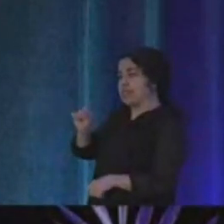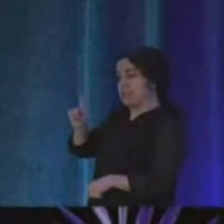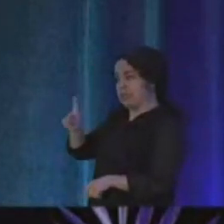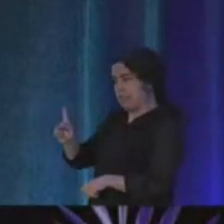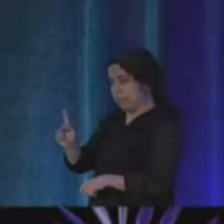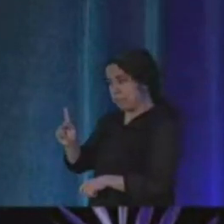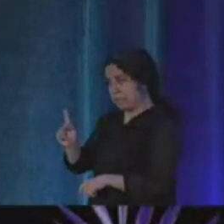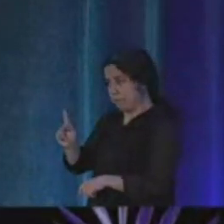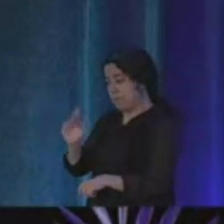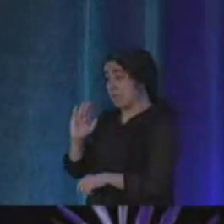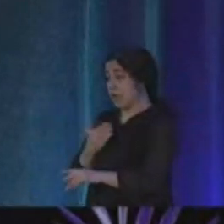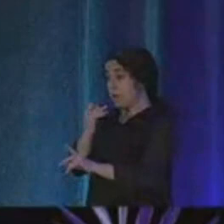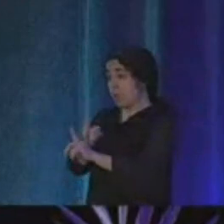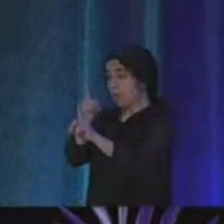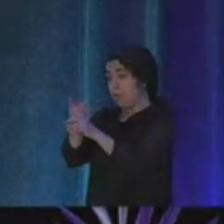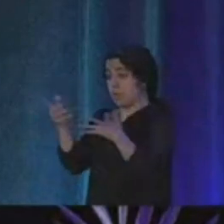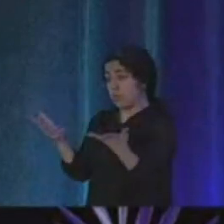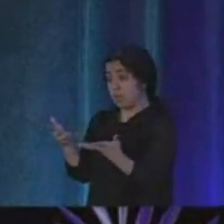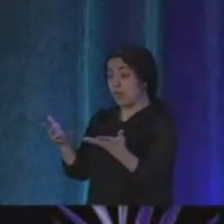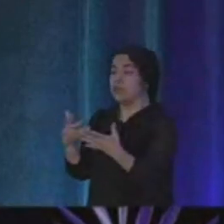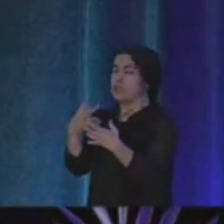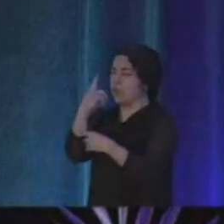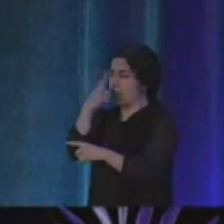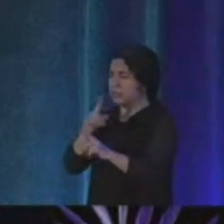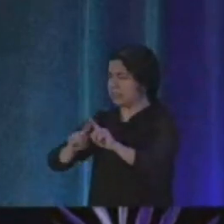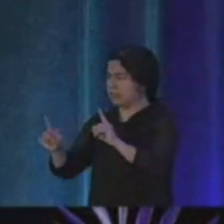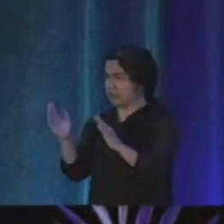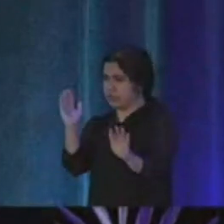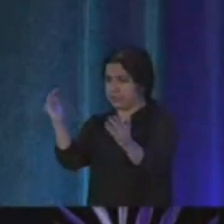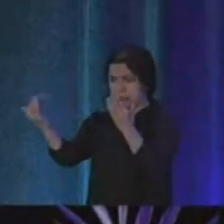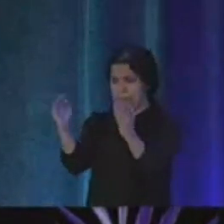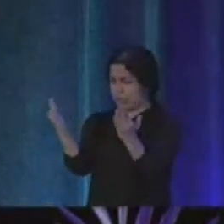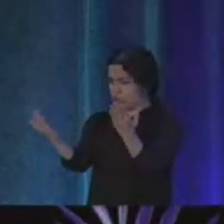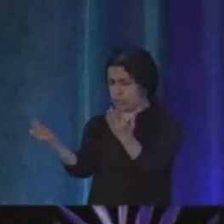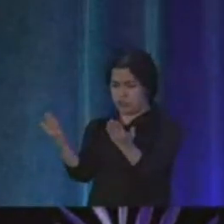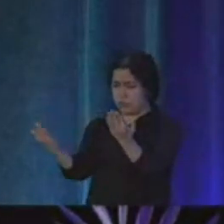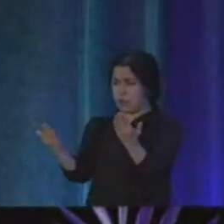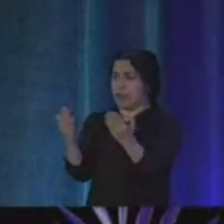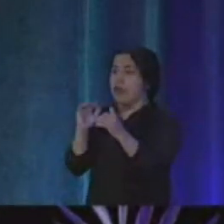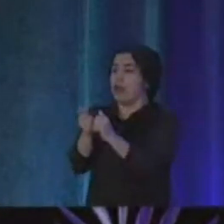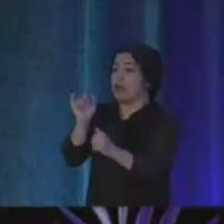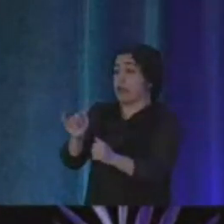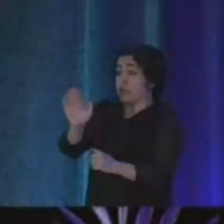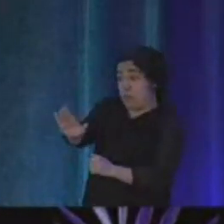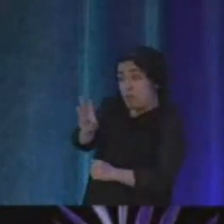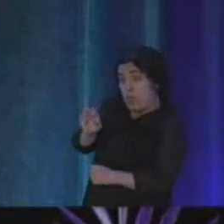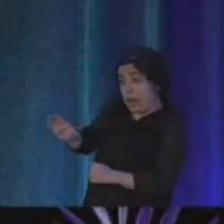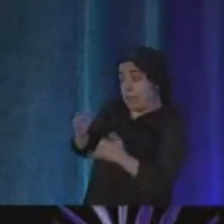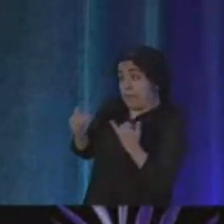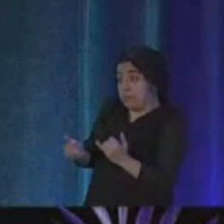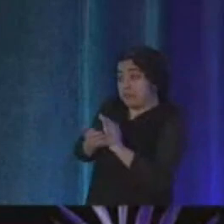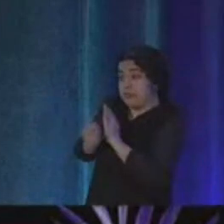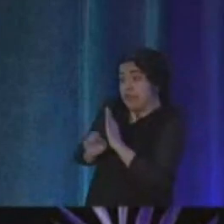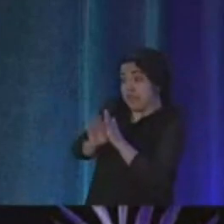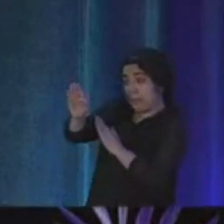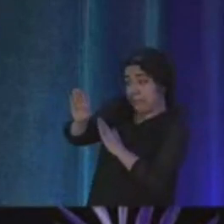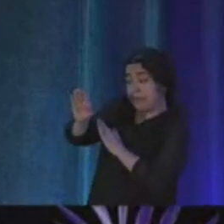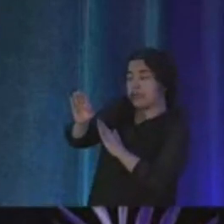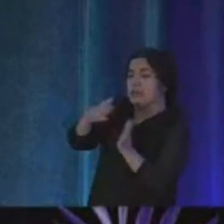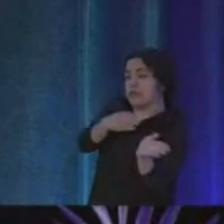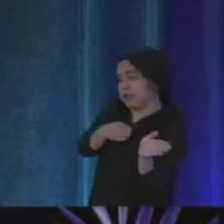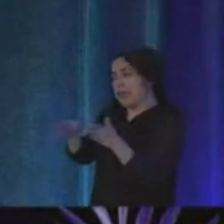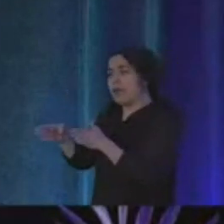So our goal here is to kind of look at the differences, again, in how you can take those web development skills and become a mobile